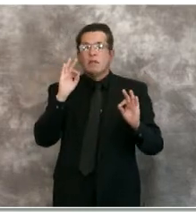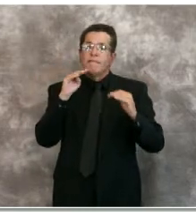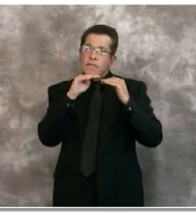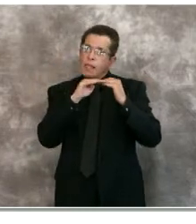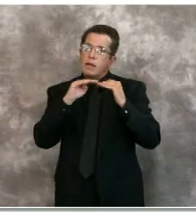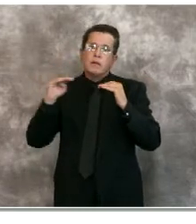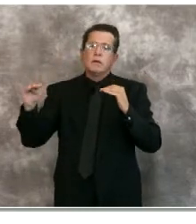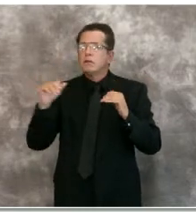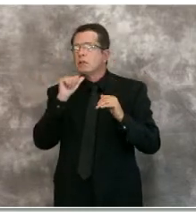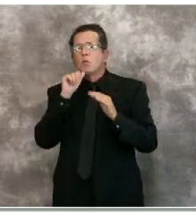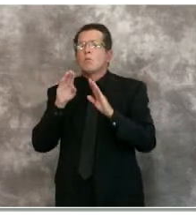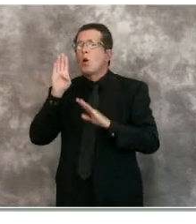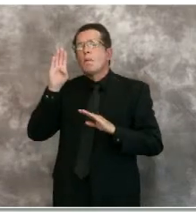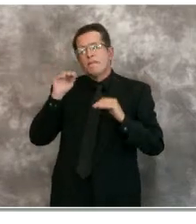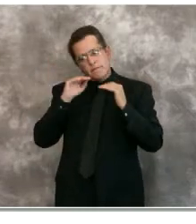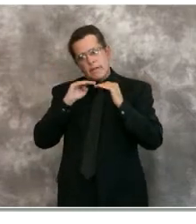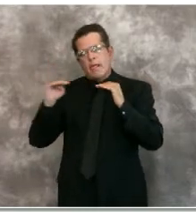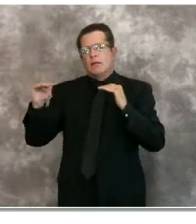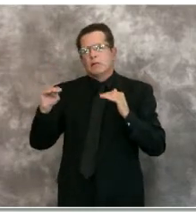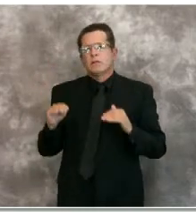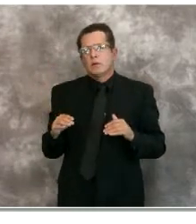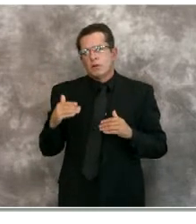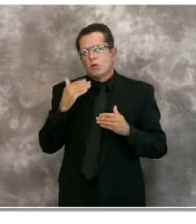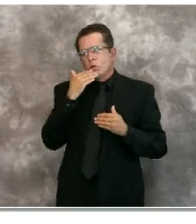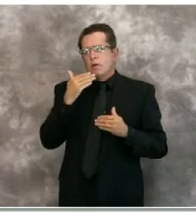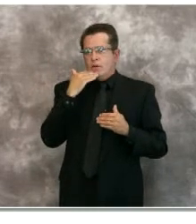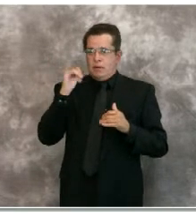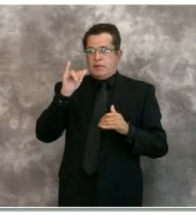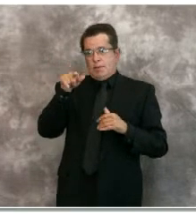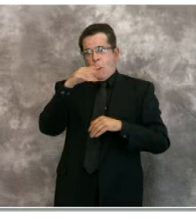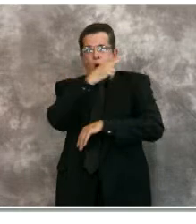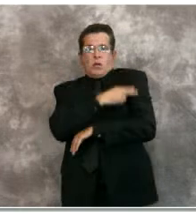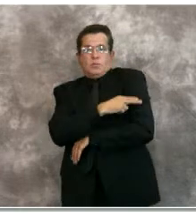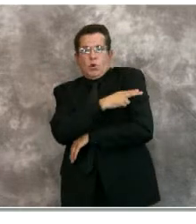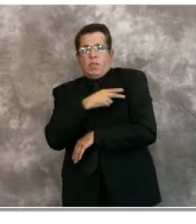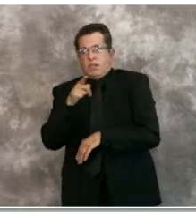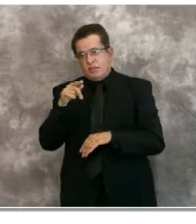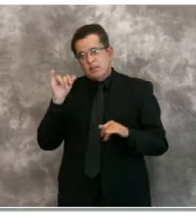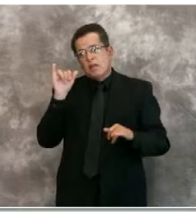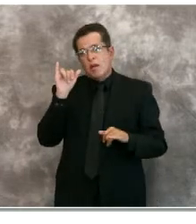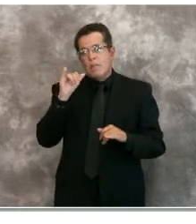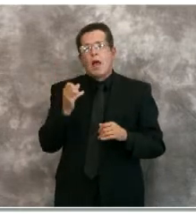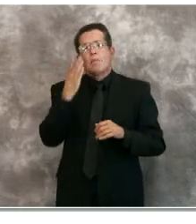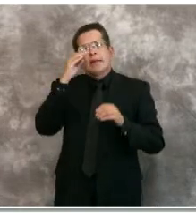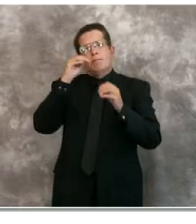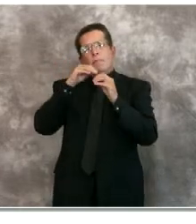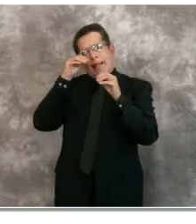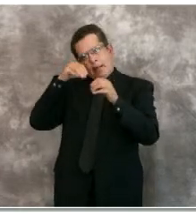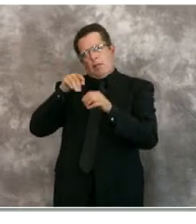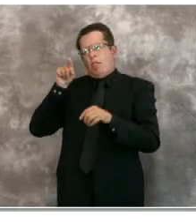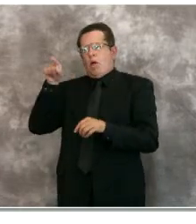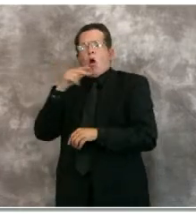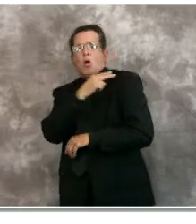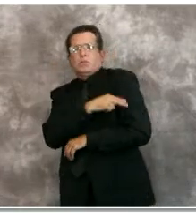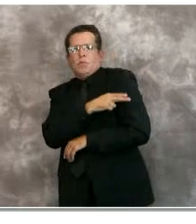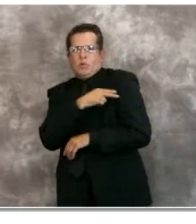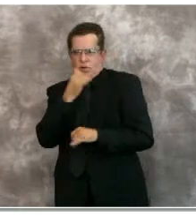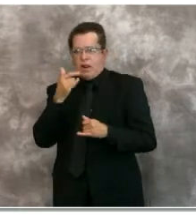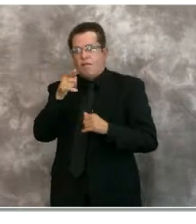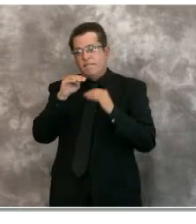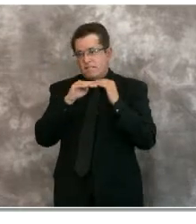flat across the preceding several weeks. Hospitalizations, again, holding generally flat. Here you see here, we